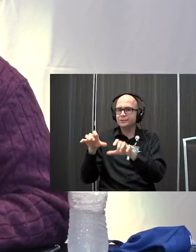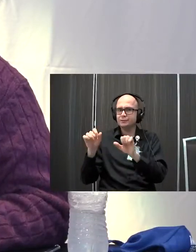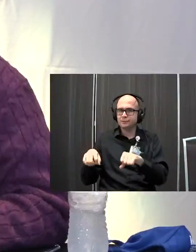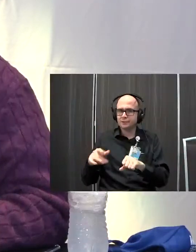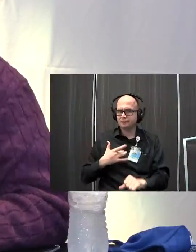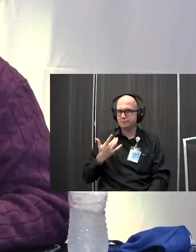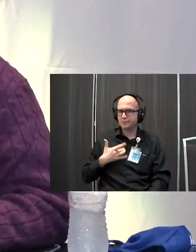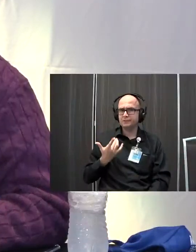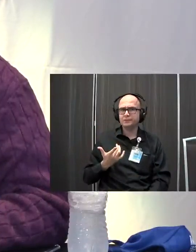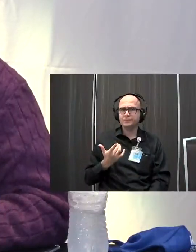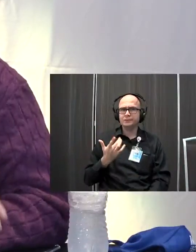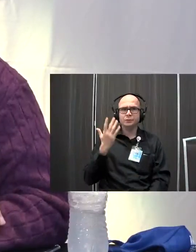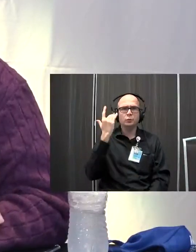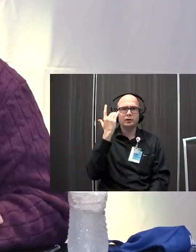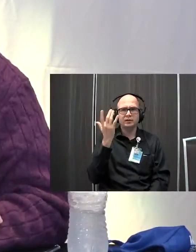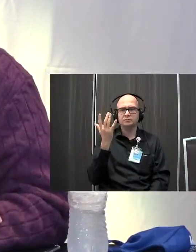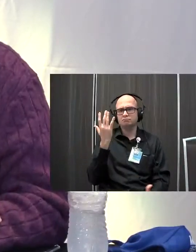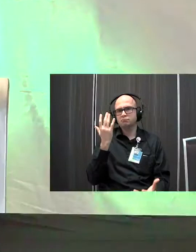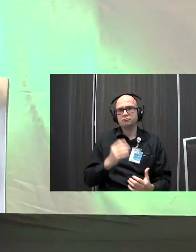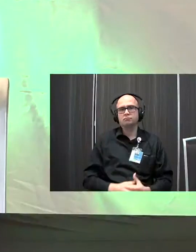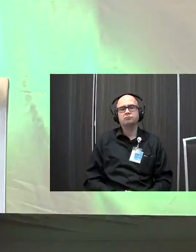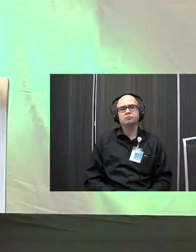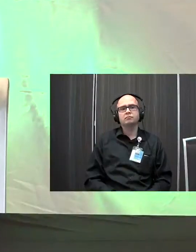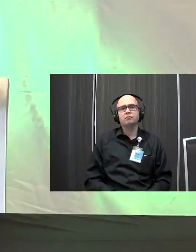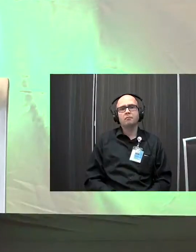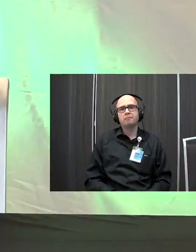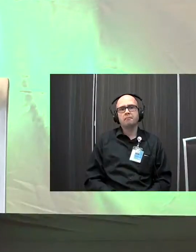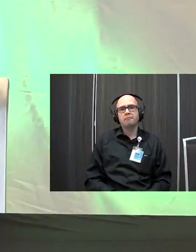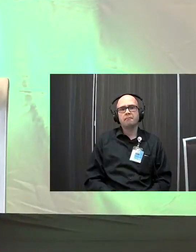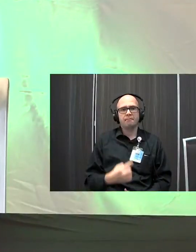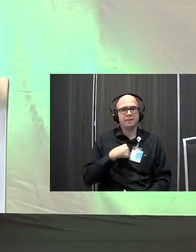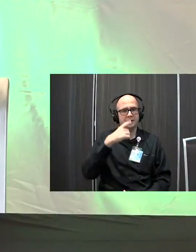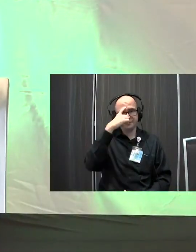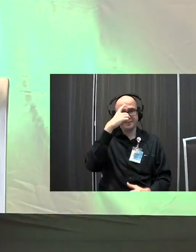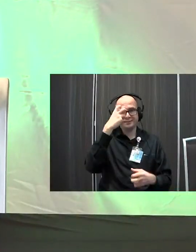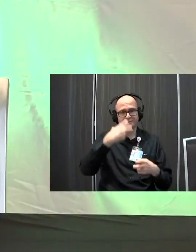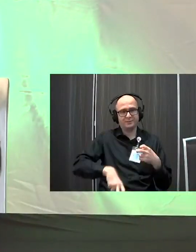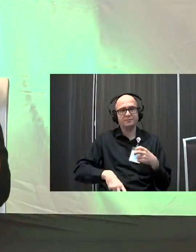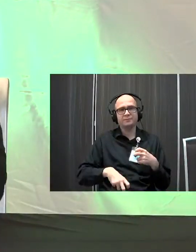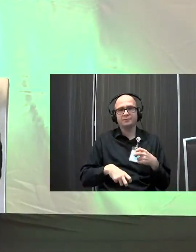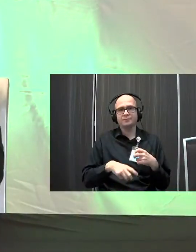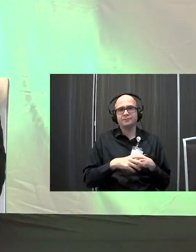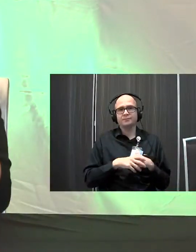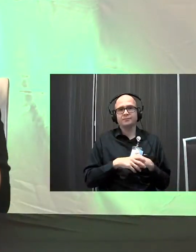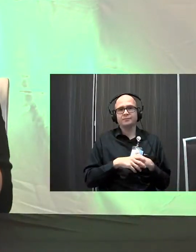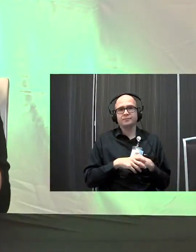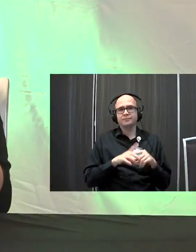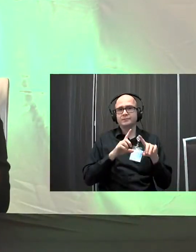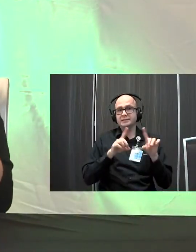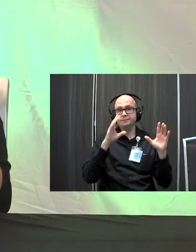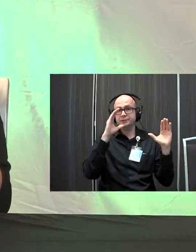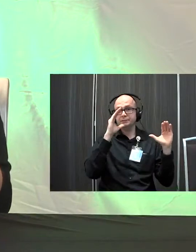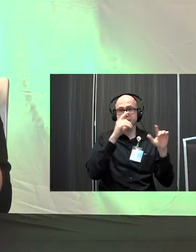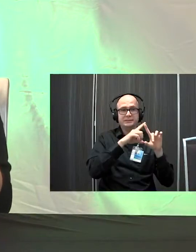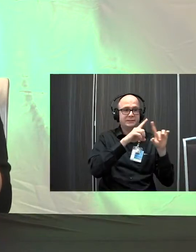input? So it goes back to that why. But right, yeah, and I think that's really hard, because I think especially there's different expectations for